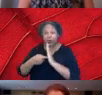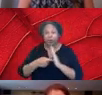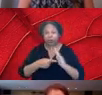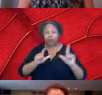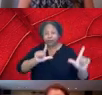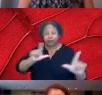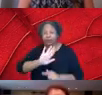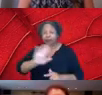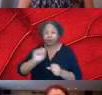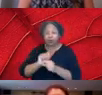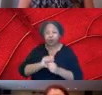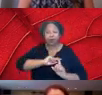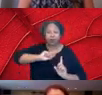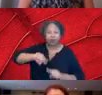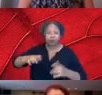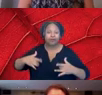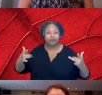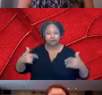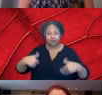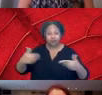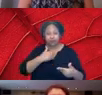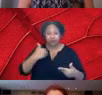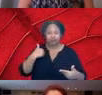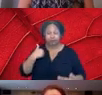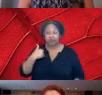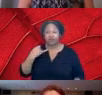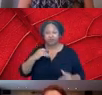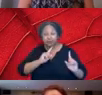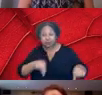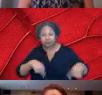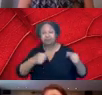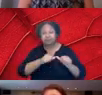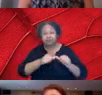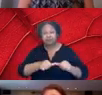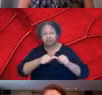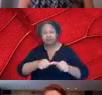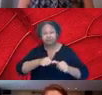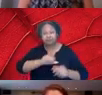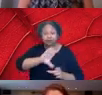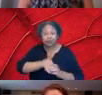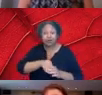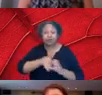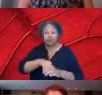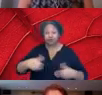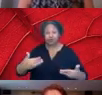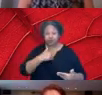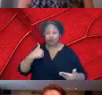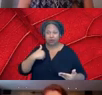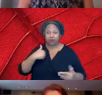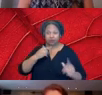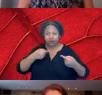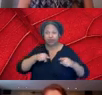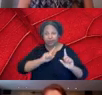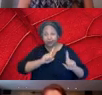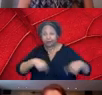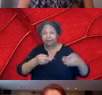are going to again. And if you have done that on a consistent basis over your career as an artist, then you would still